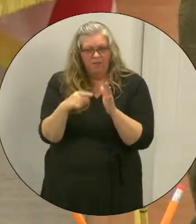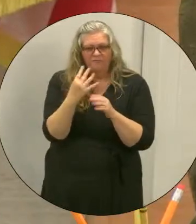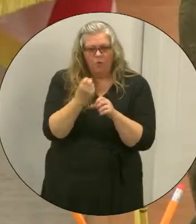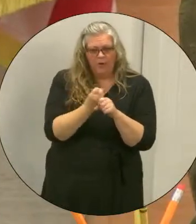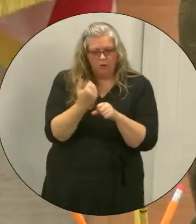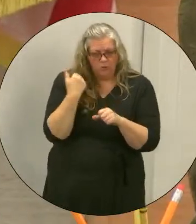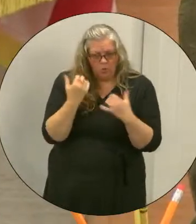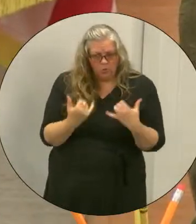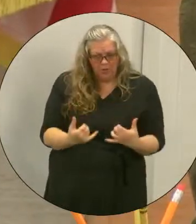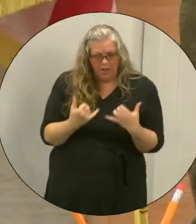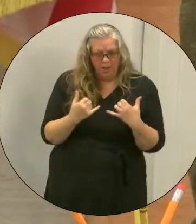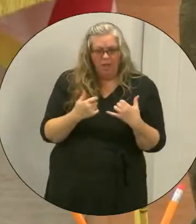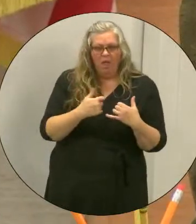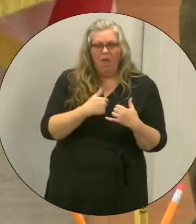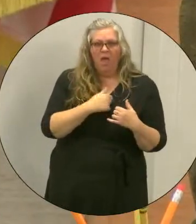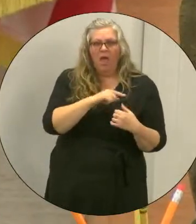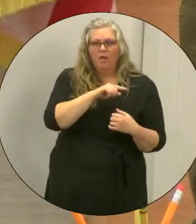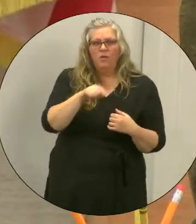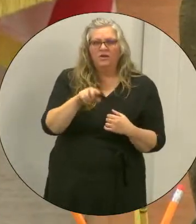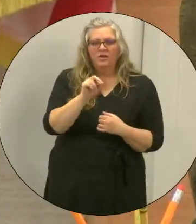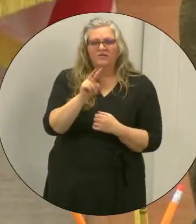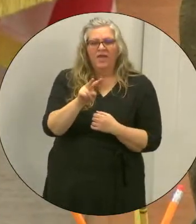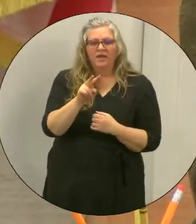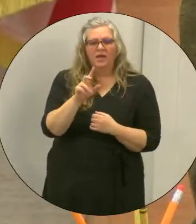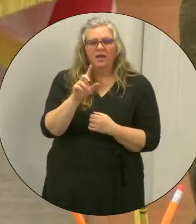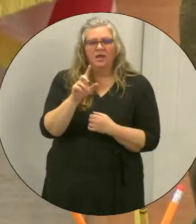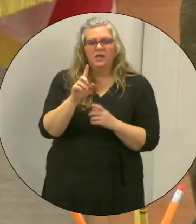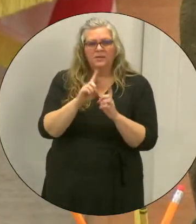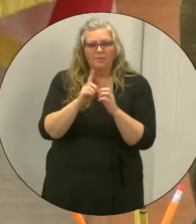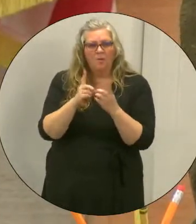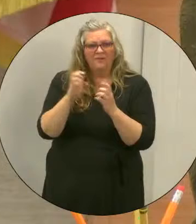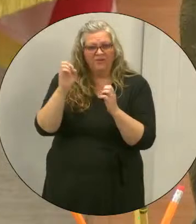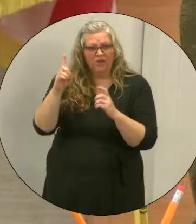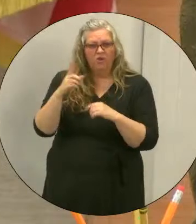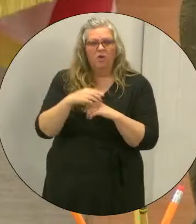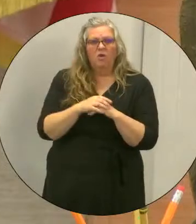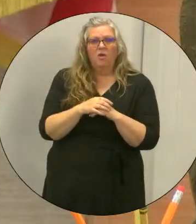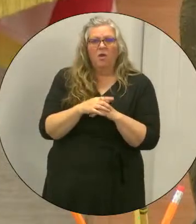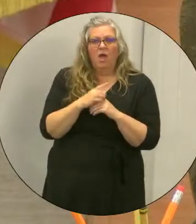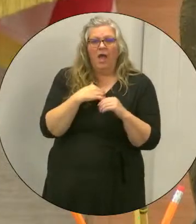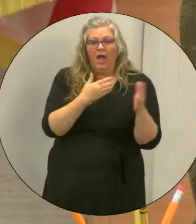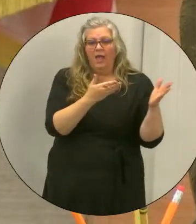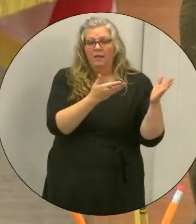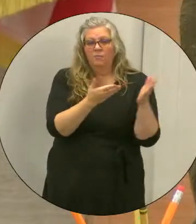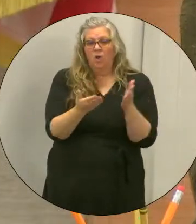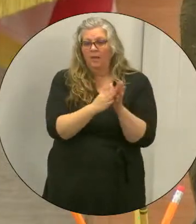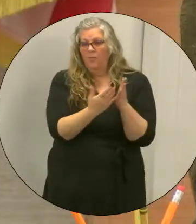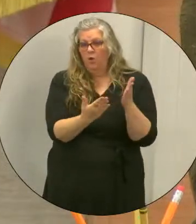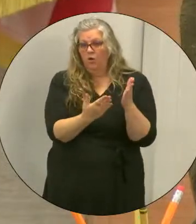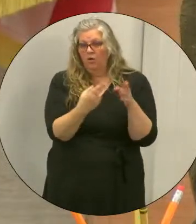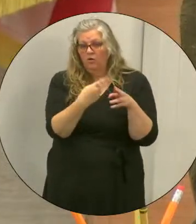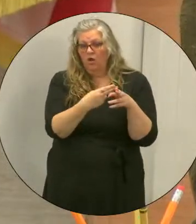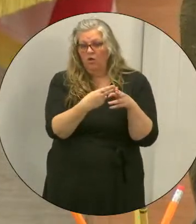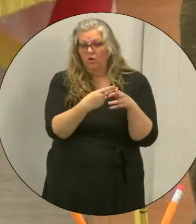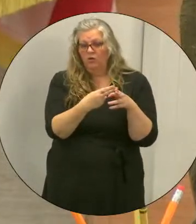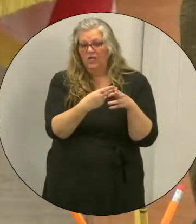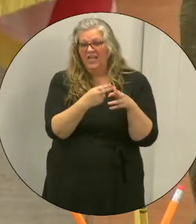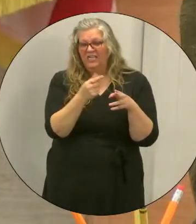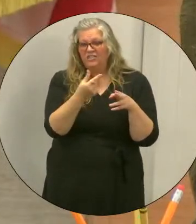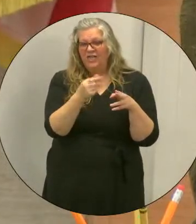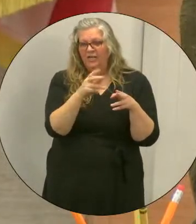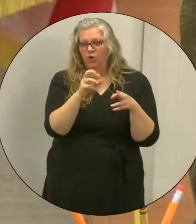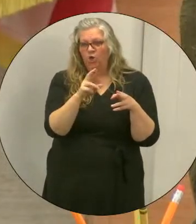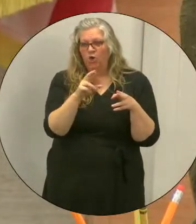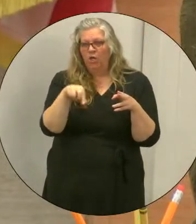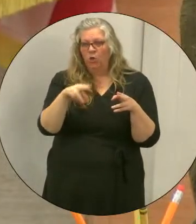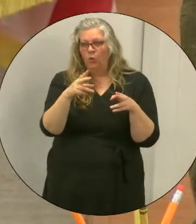anecdote, I had gone down to the Nevada Department of Education, and I took a book called Genderqueer, and I displayed it to